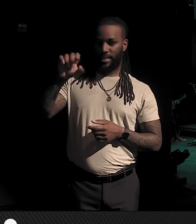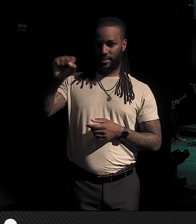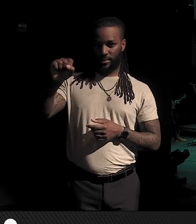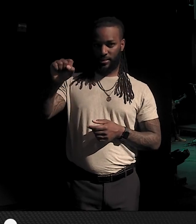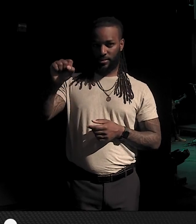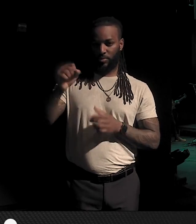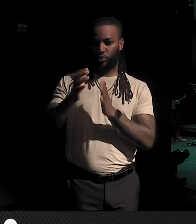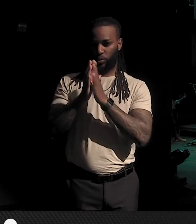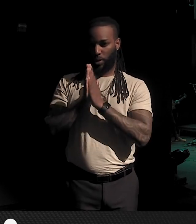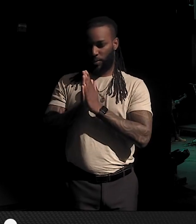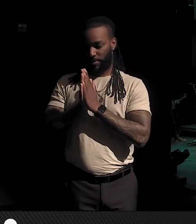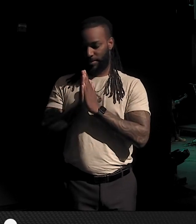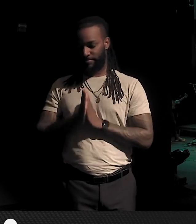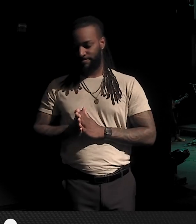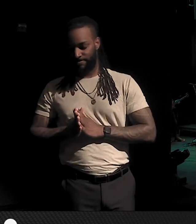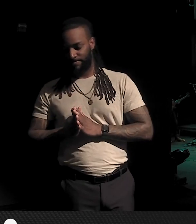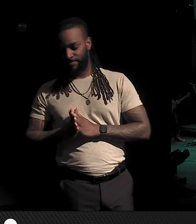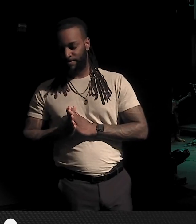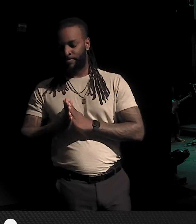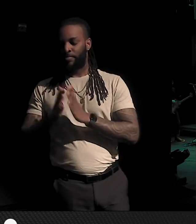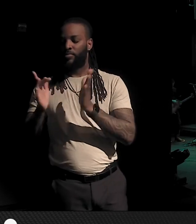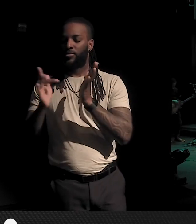Would you pray with me? Jesus,